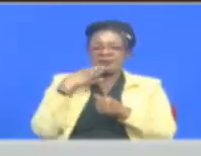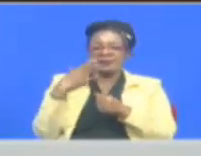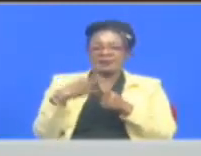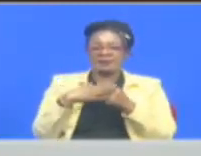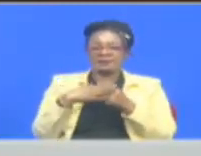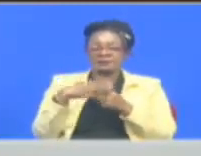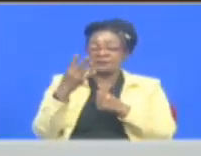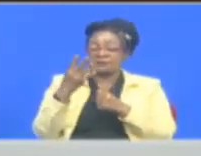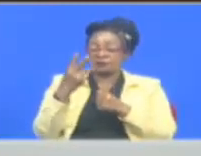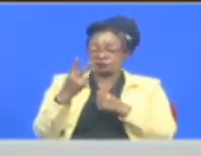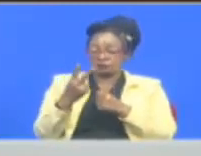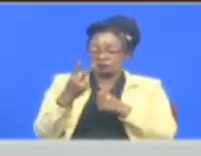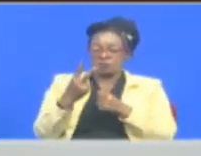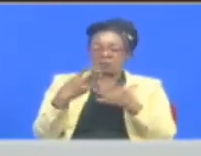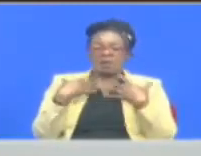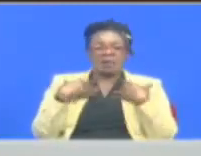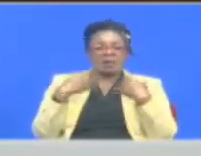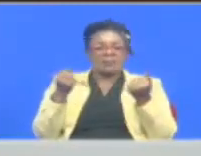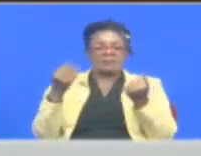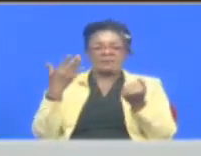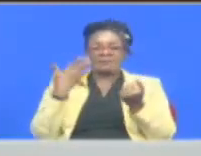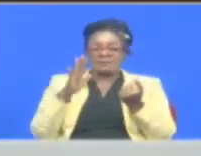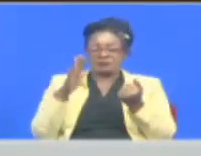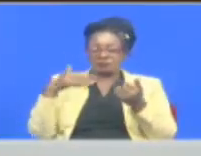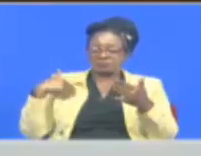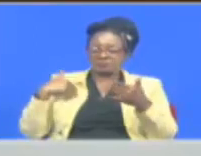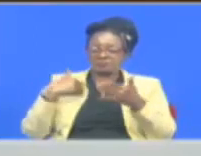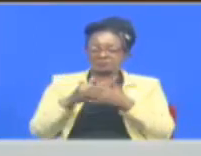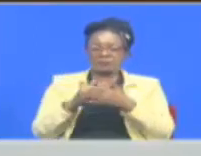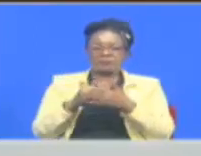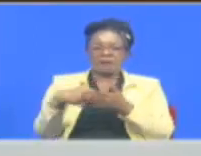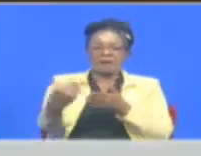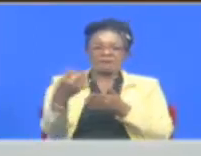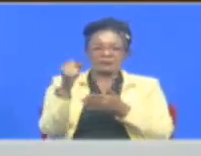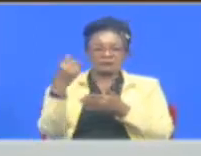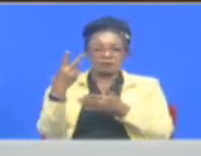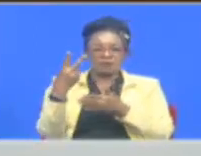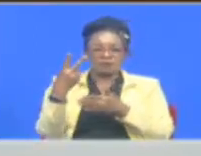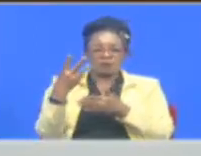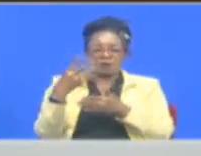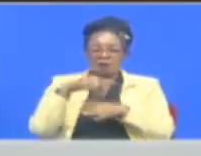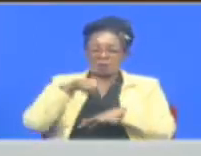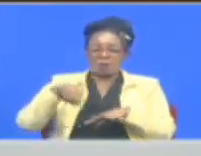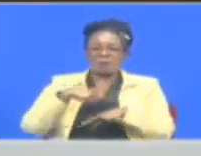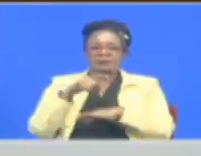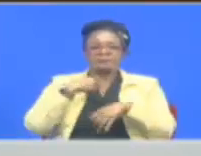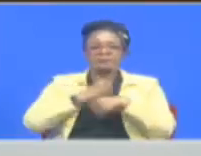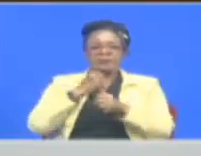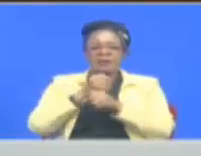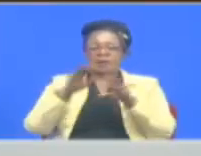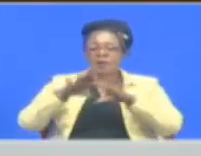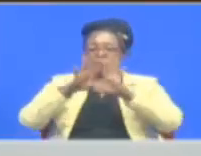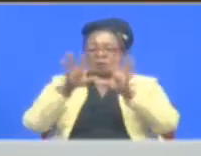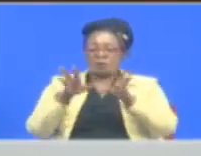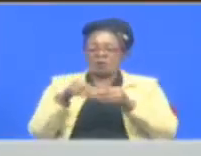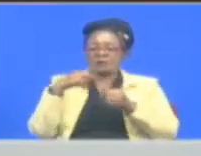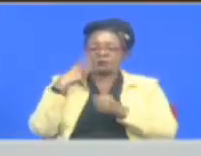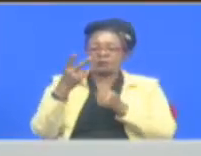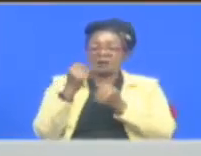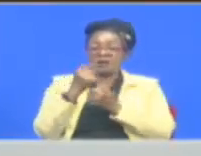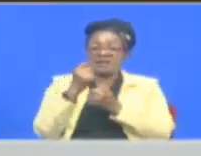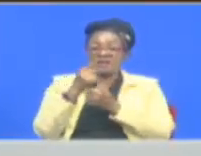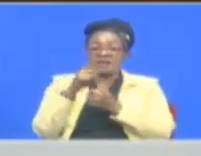1,942 are reported to have recovered from the virus in the last day, and that brings the total number of recoveries on record to